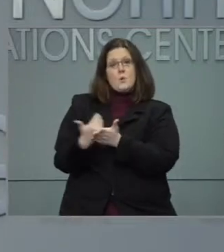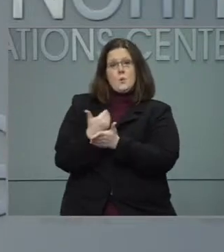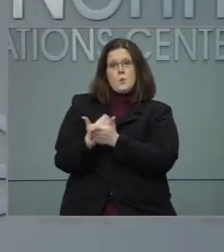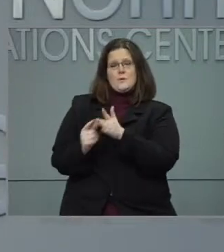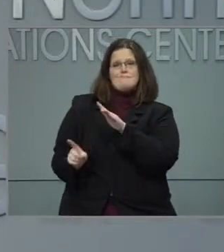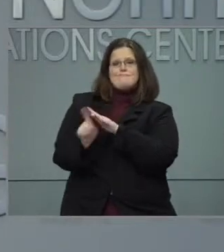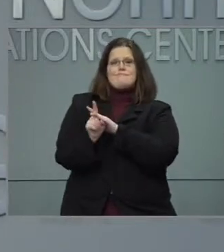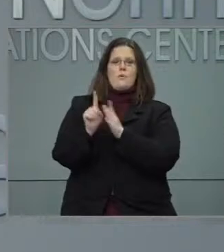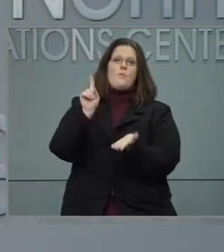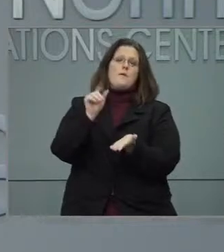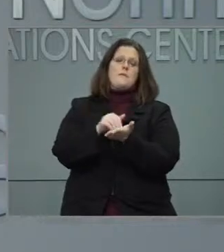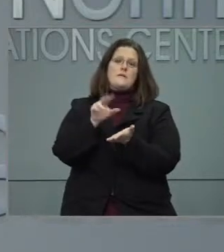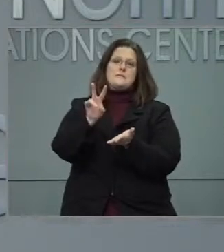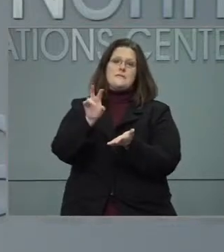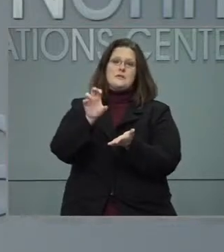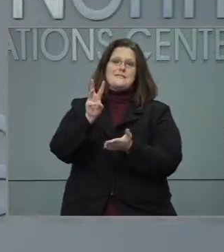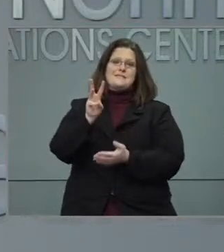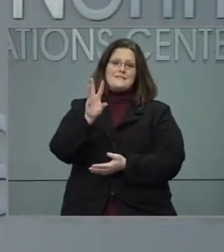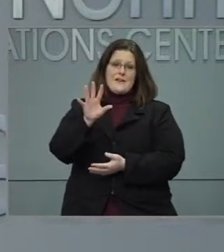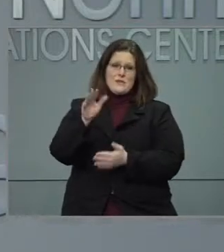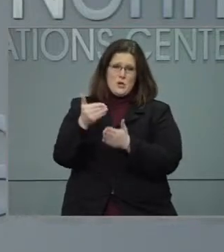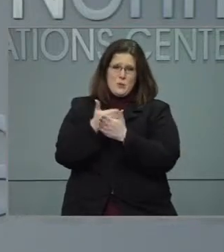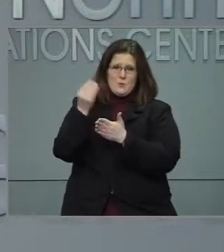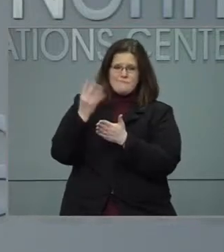1,765 new cases reported since yesterday,